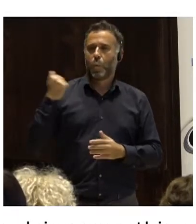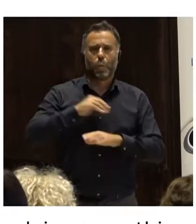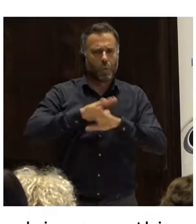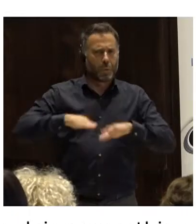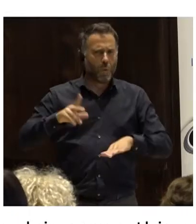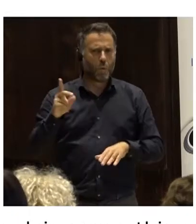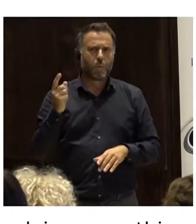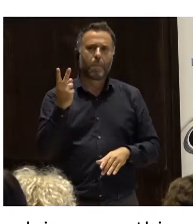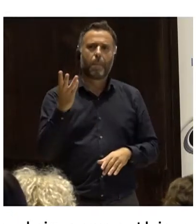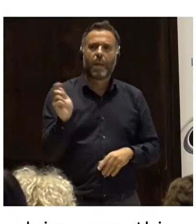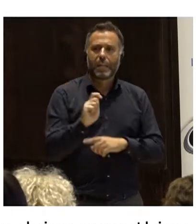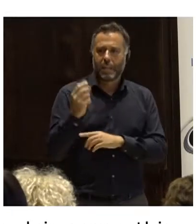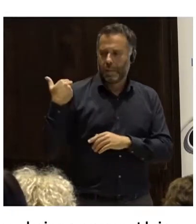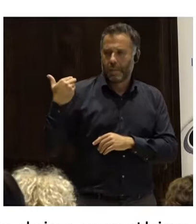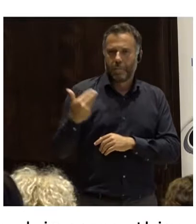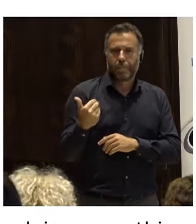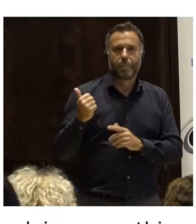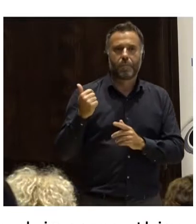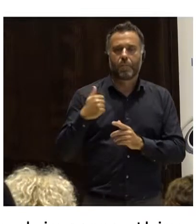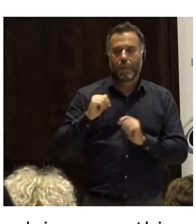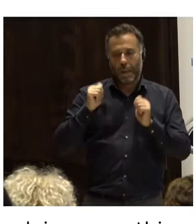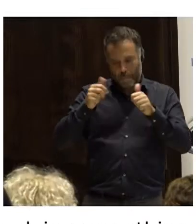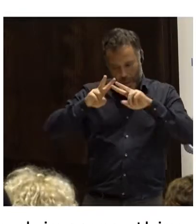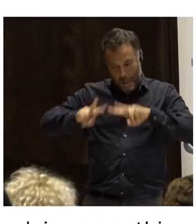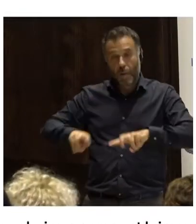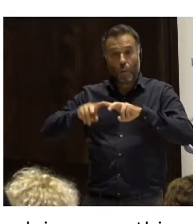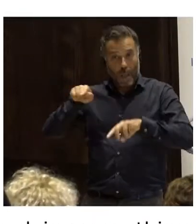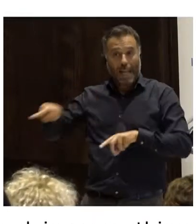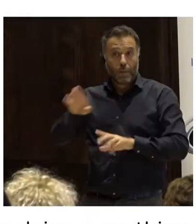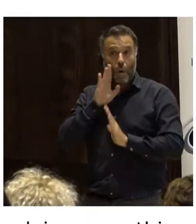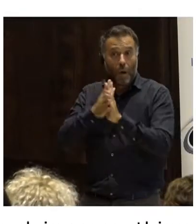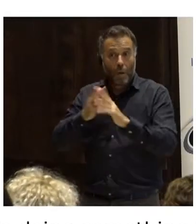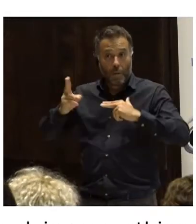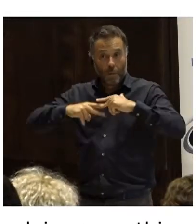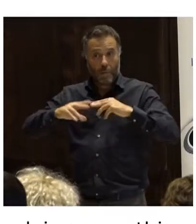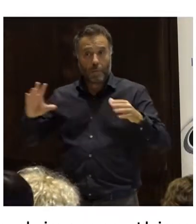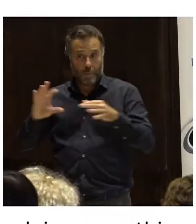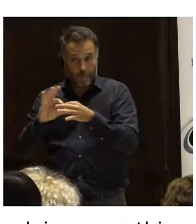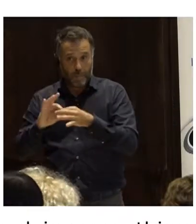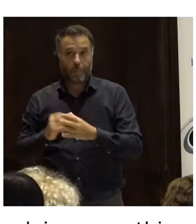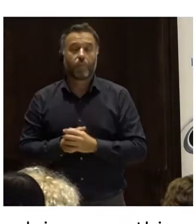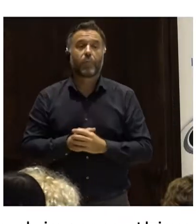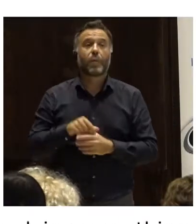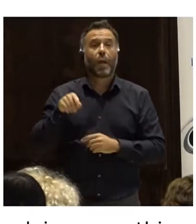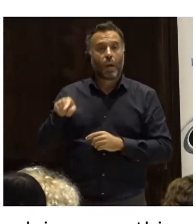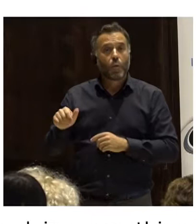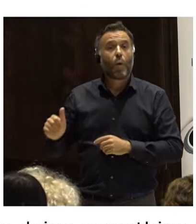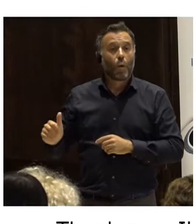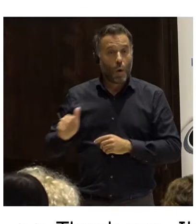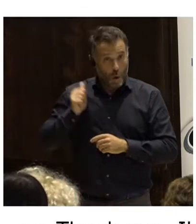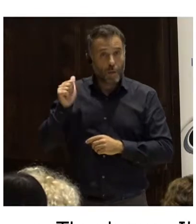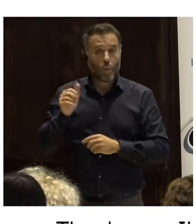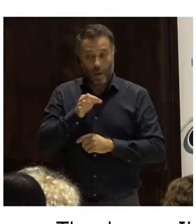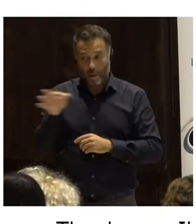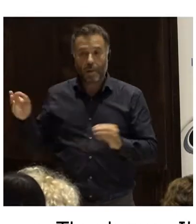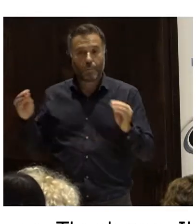embodied cognition in our laboratory, so I think it's a coincidence. And I wanted to